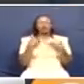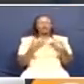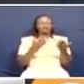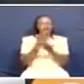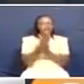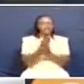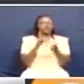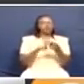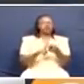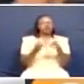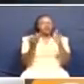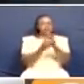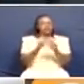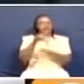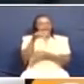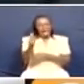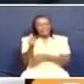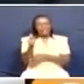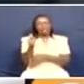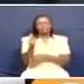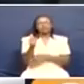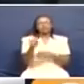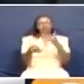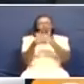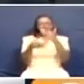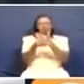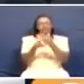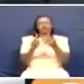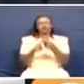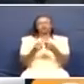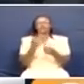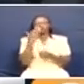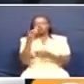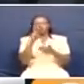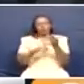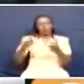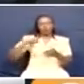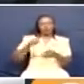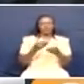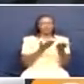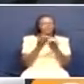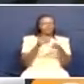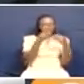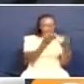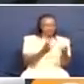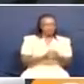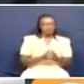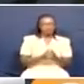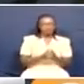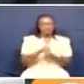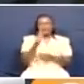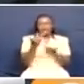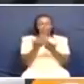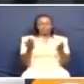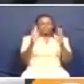further affidavit to respond to that which we have deponed to. Another thing that, my lords, is important to